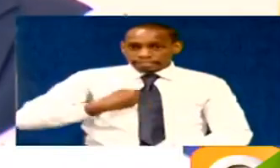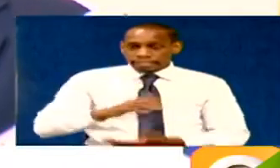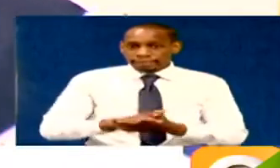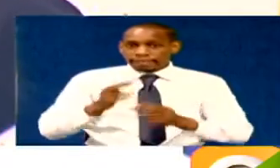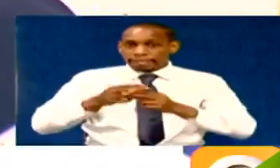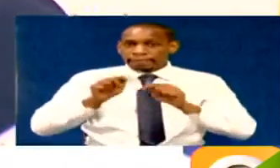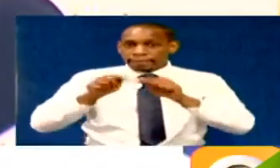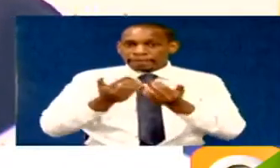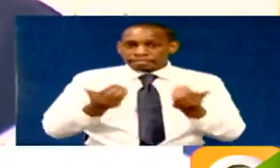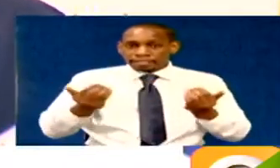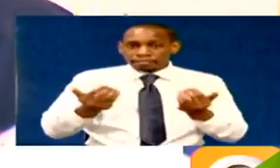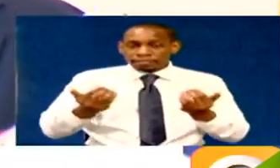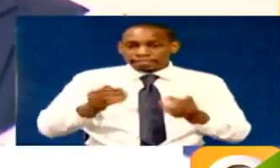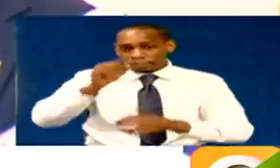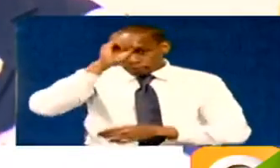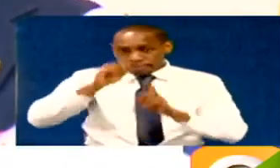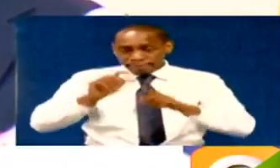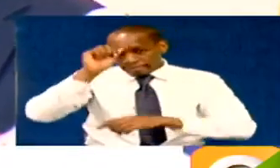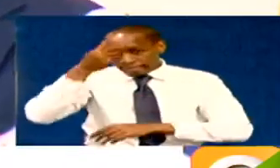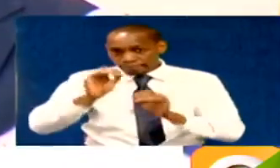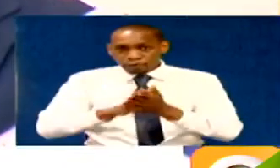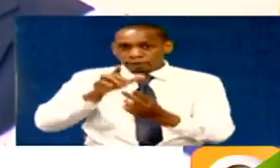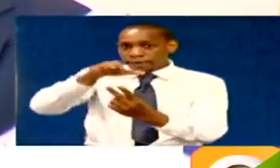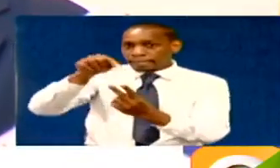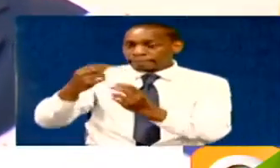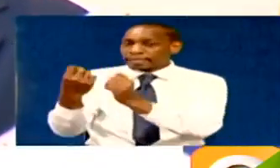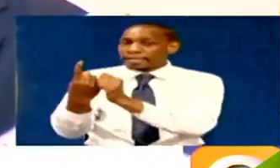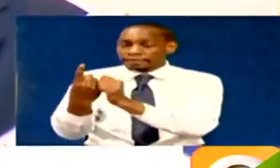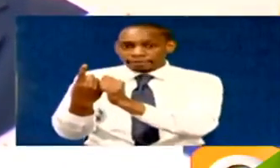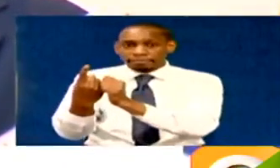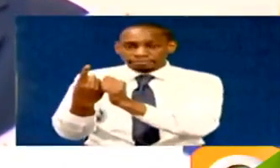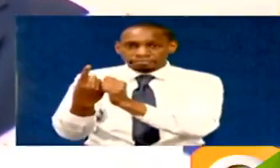children stupid, but they are not wise. Yet you are supposed to select 11.